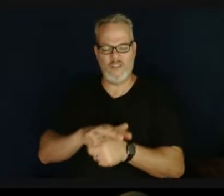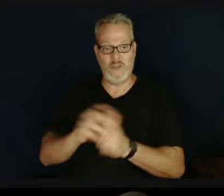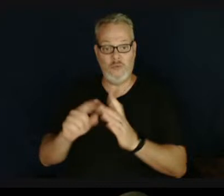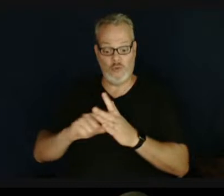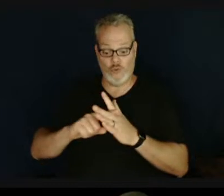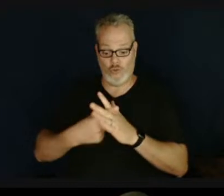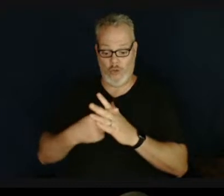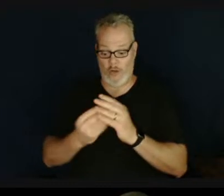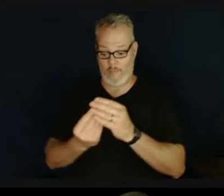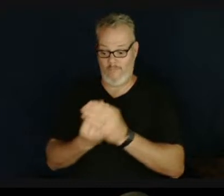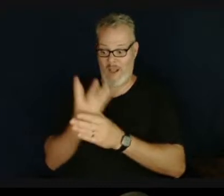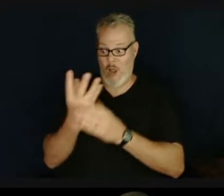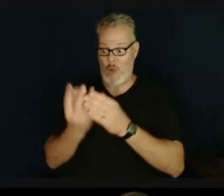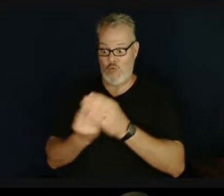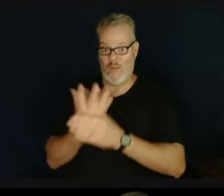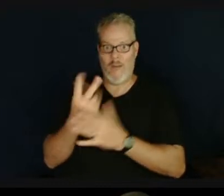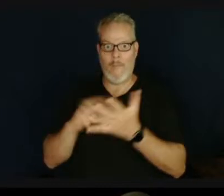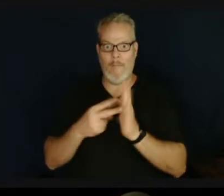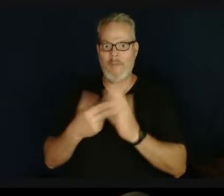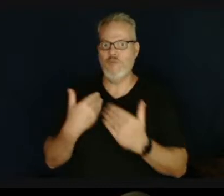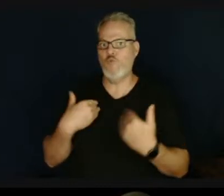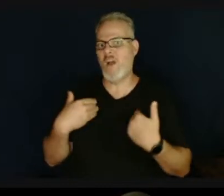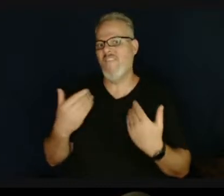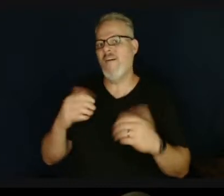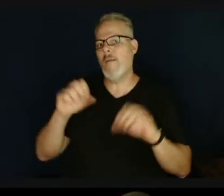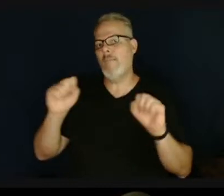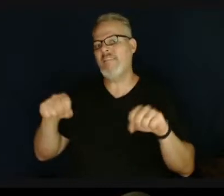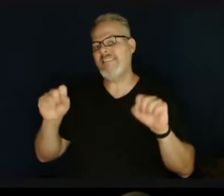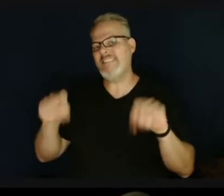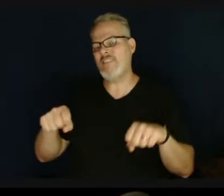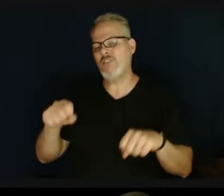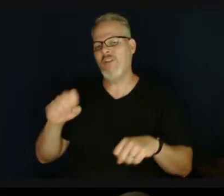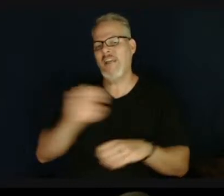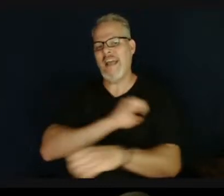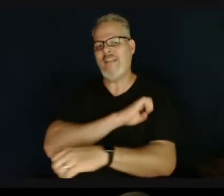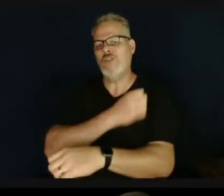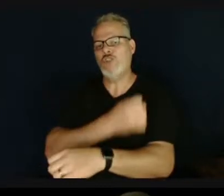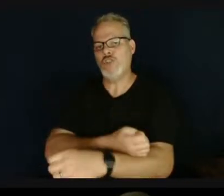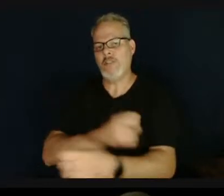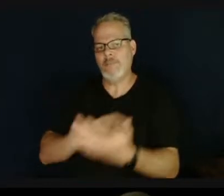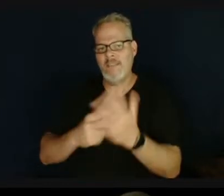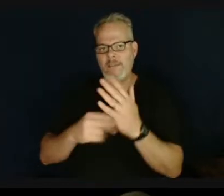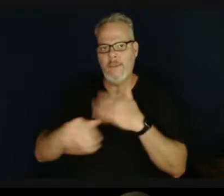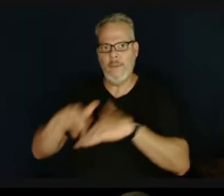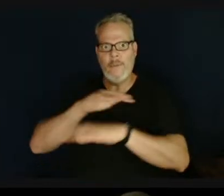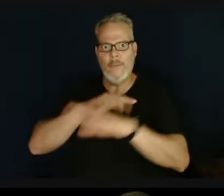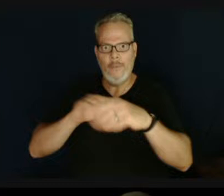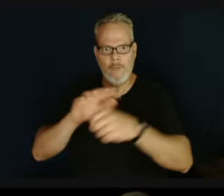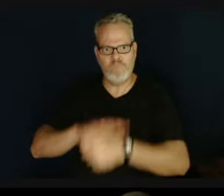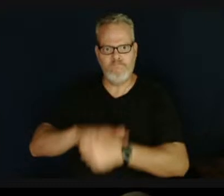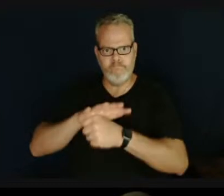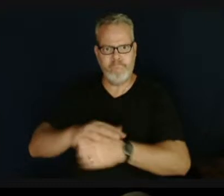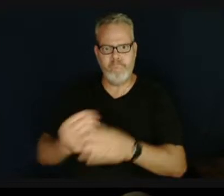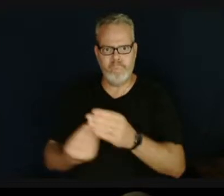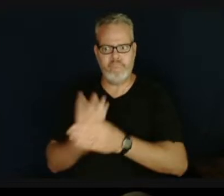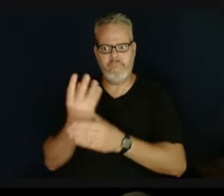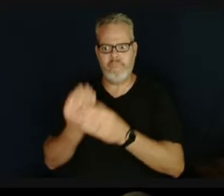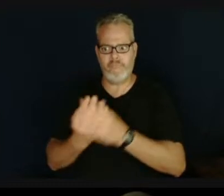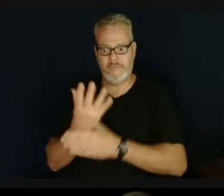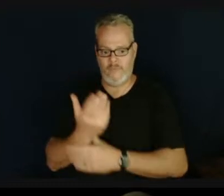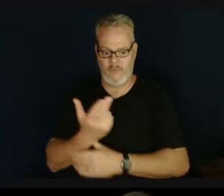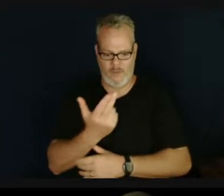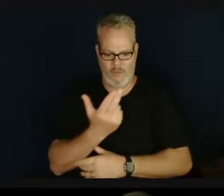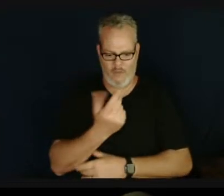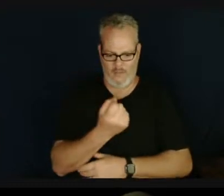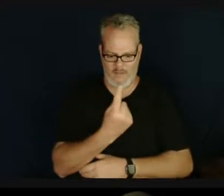extra potential energy to blast this extra tall fountain as well. So there are 11, 12, 13, 14, 15. You